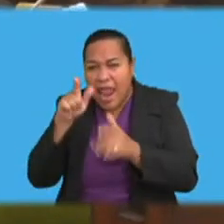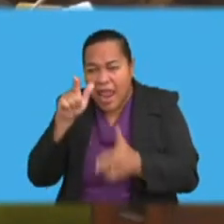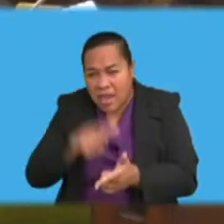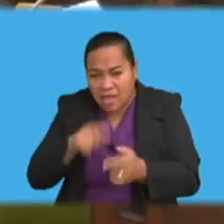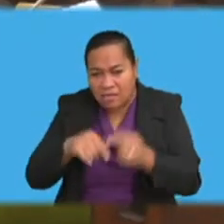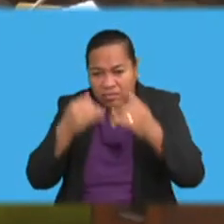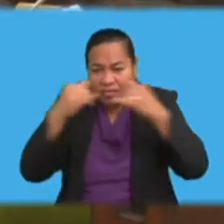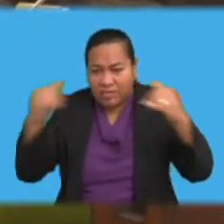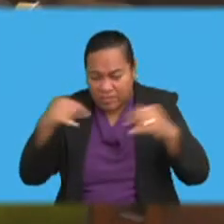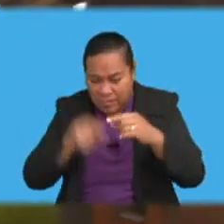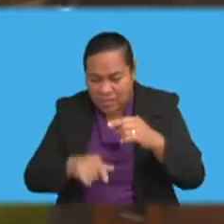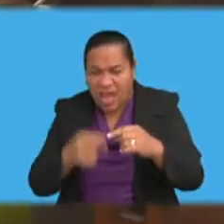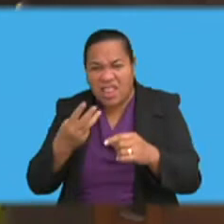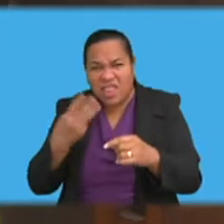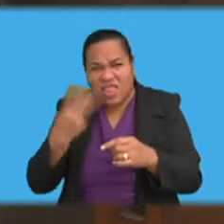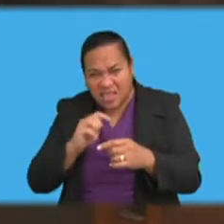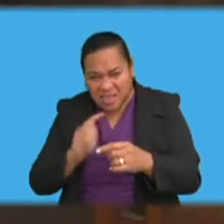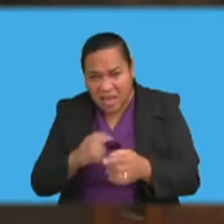the budgetary process, Madam Speaker.